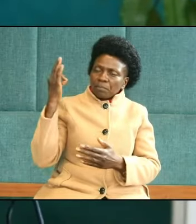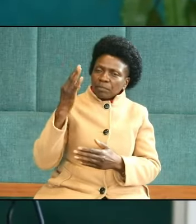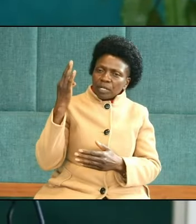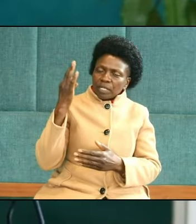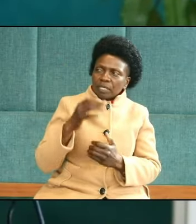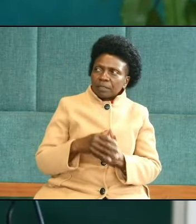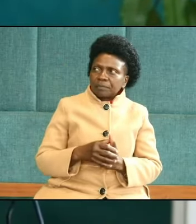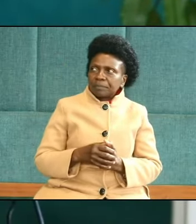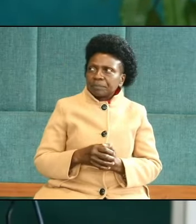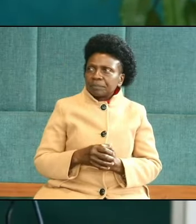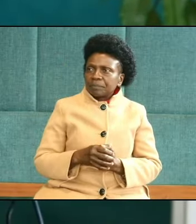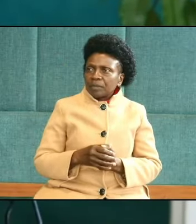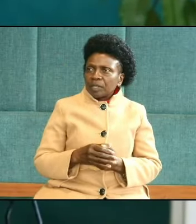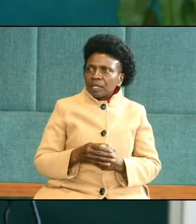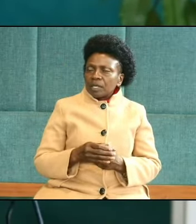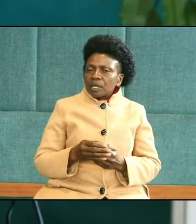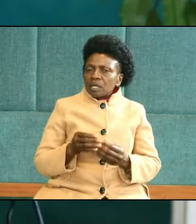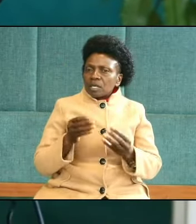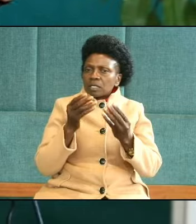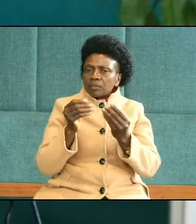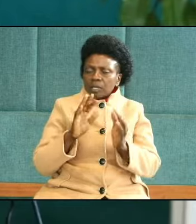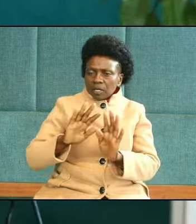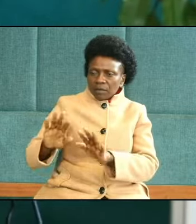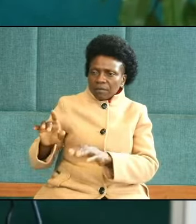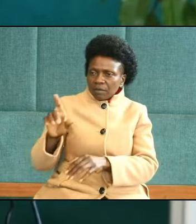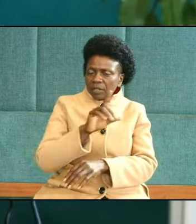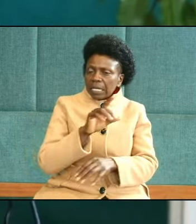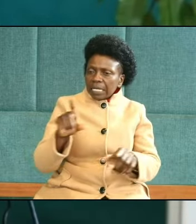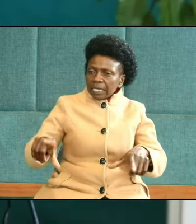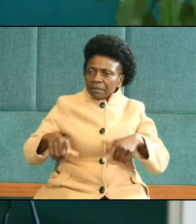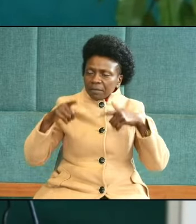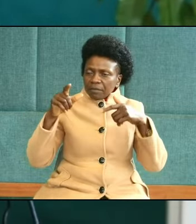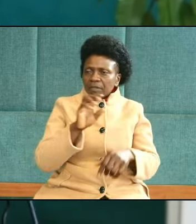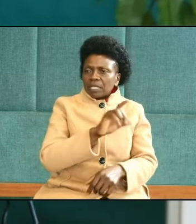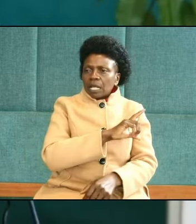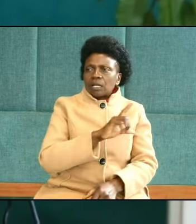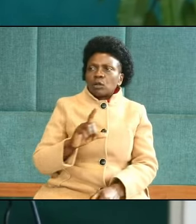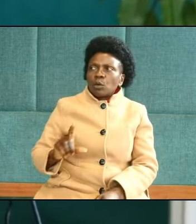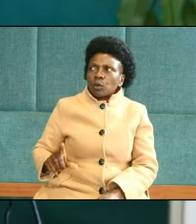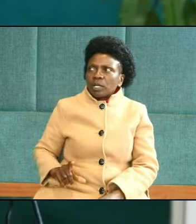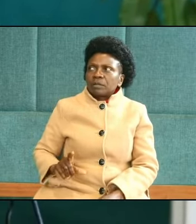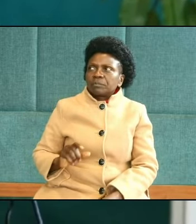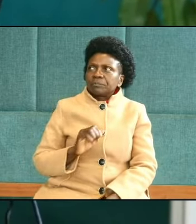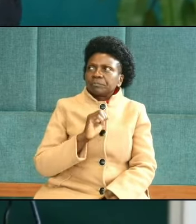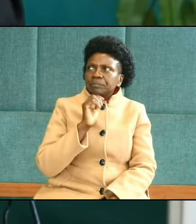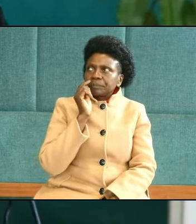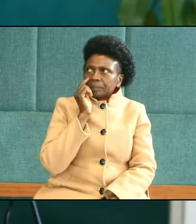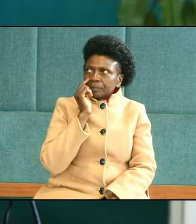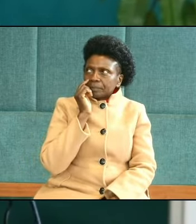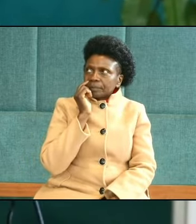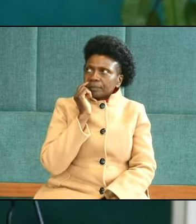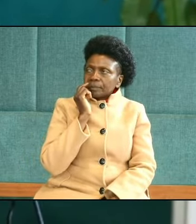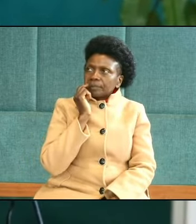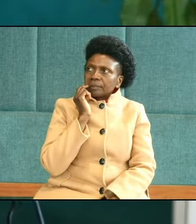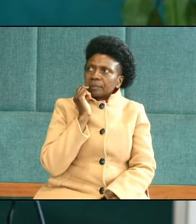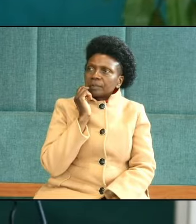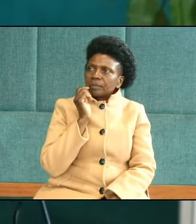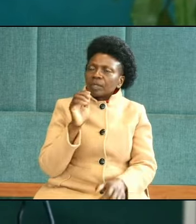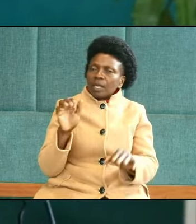elders. Simply living for the Lord. By the way, you're wondering what LP stands for? That's the abbreviation for a book